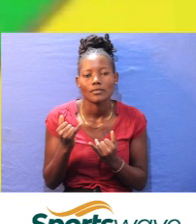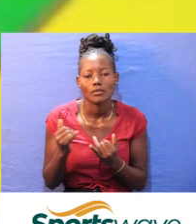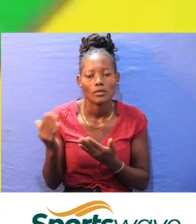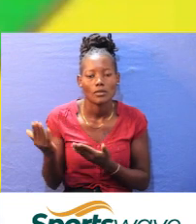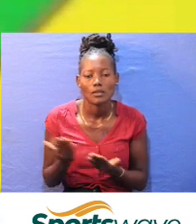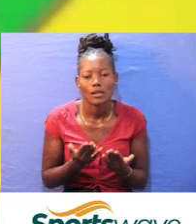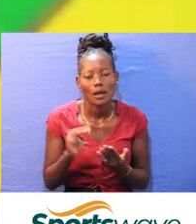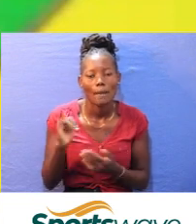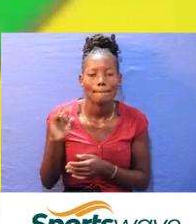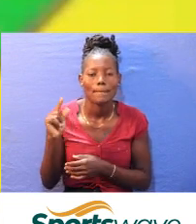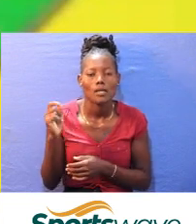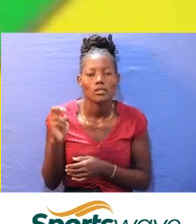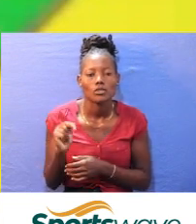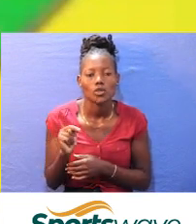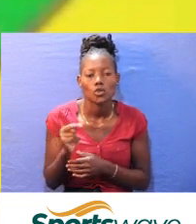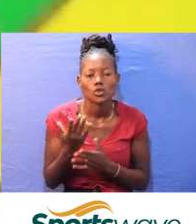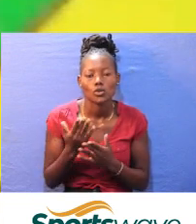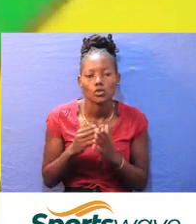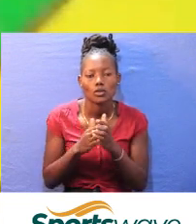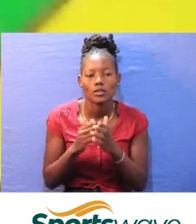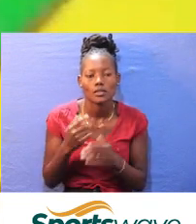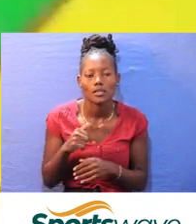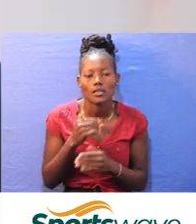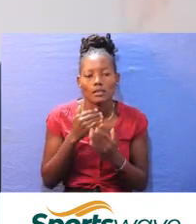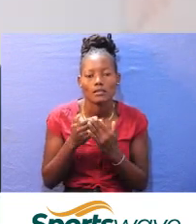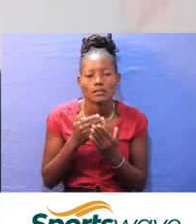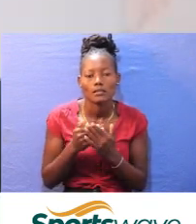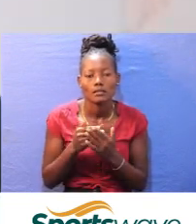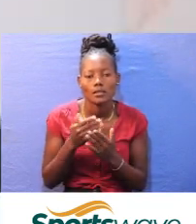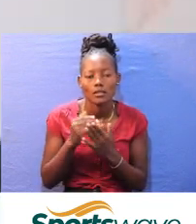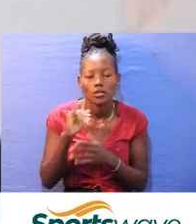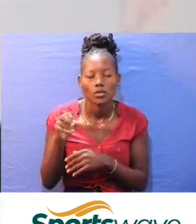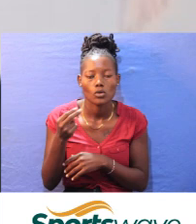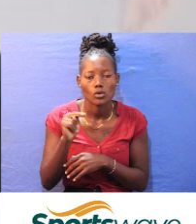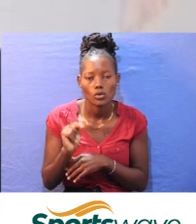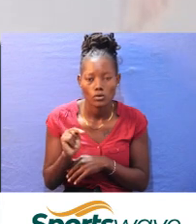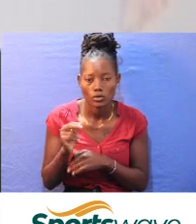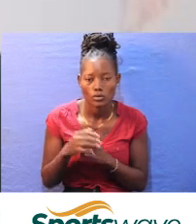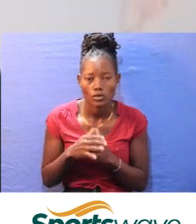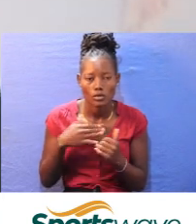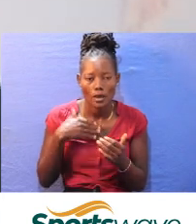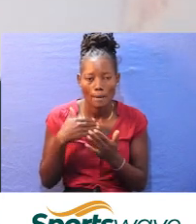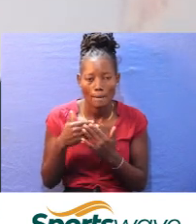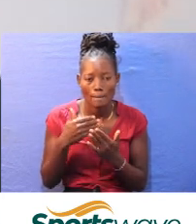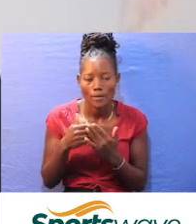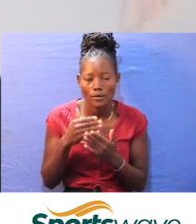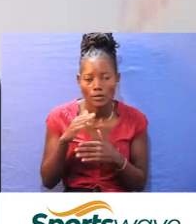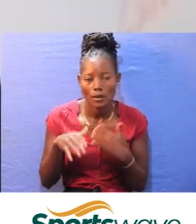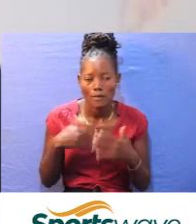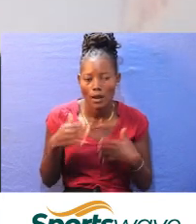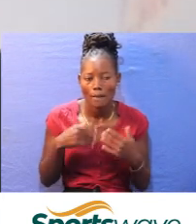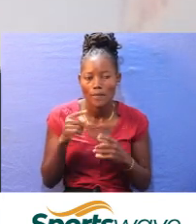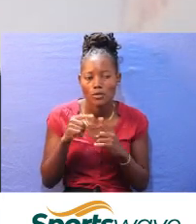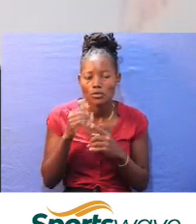Mr. Milton to take us through the presentation. Thank you. Thank you, John. It's my pleasure to be here. Thank you for allowing me to